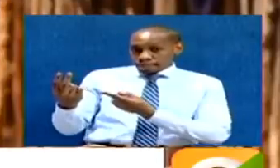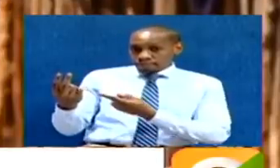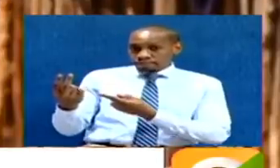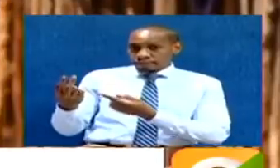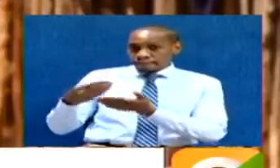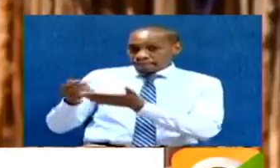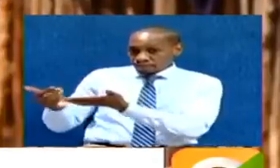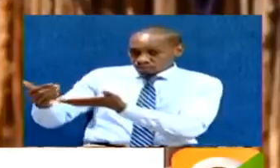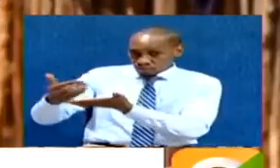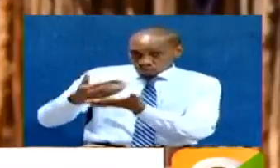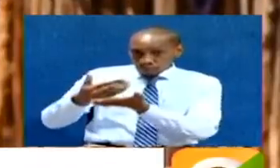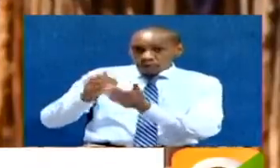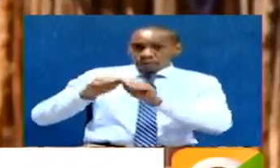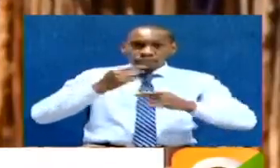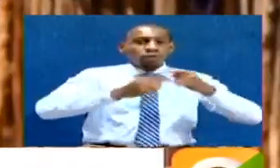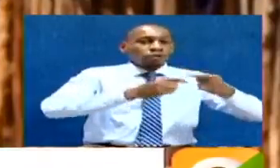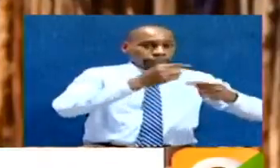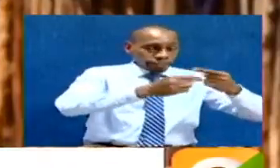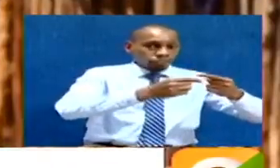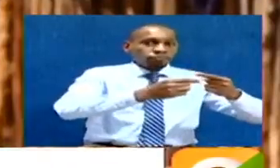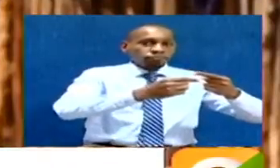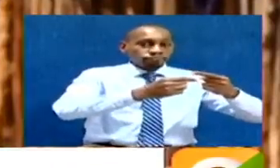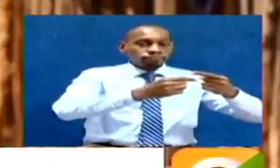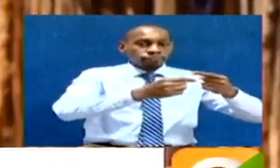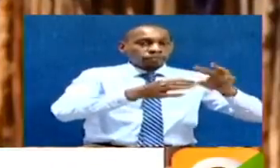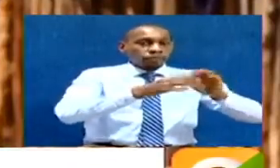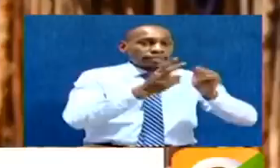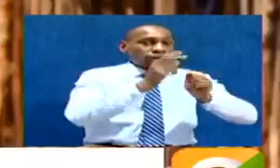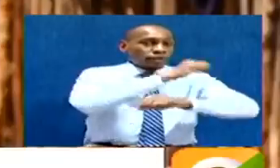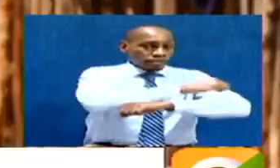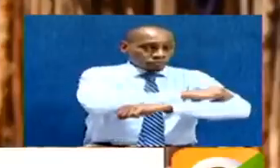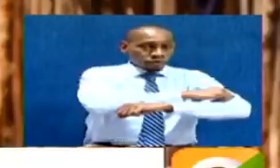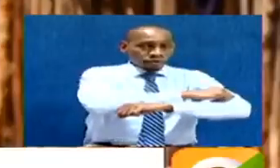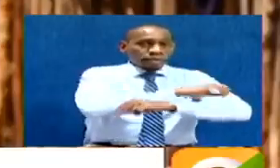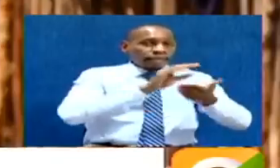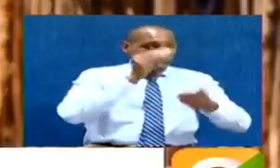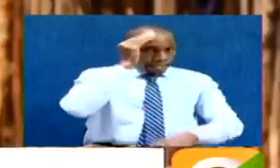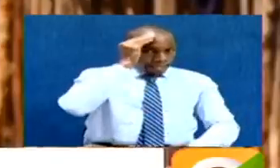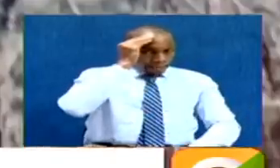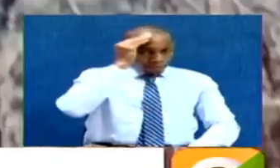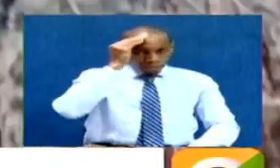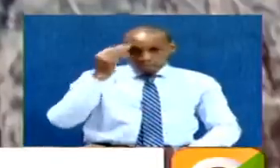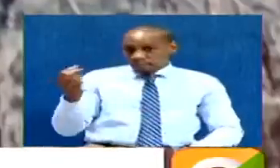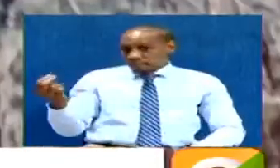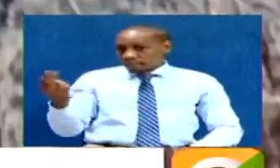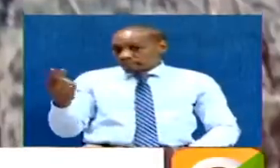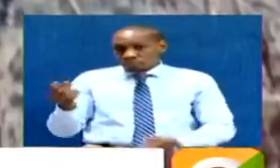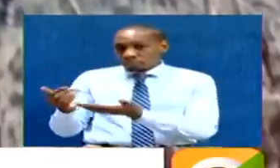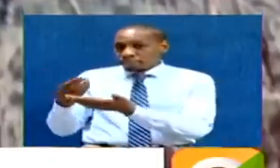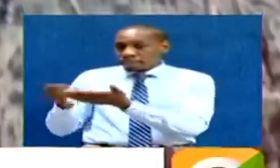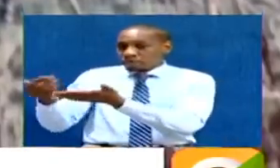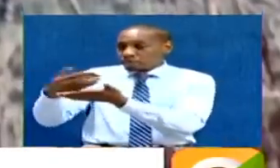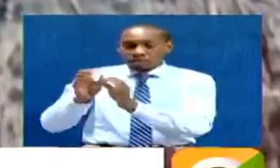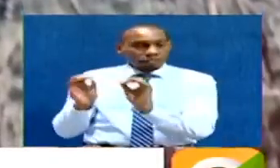get me money and then to continue with secondary level. We didn't really manage to do